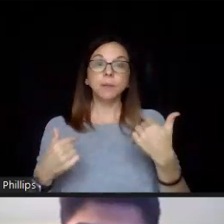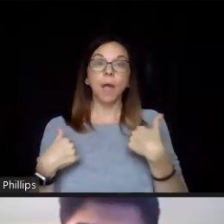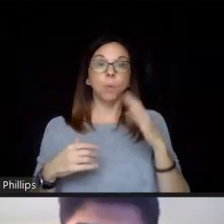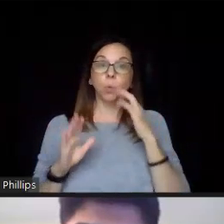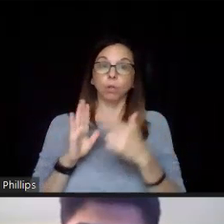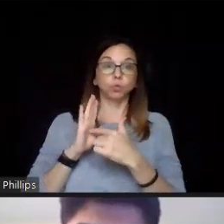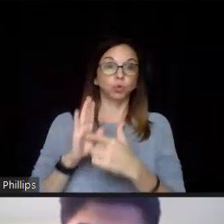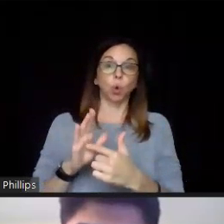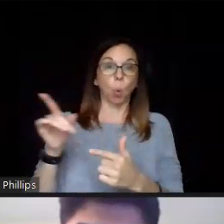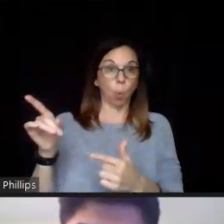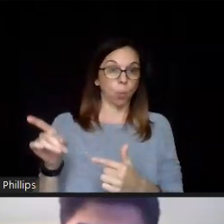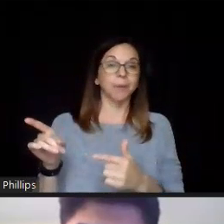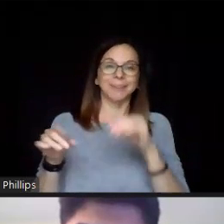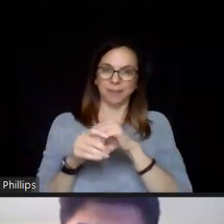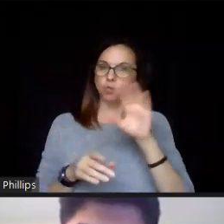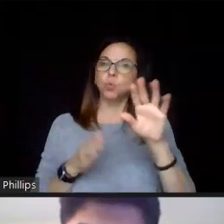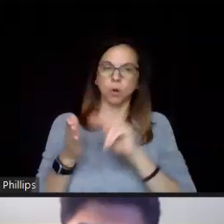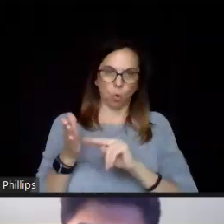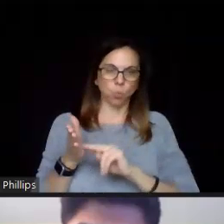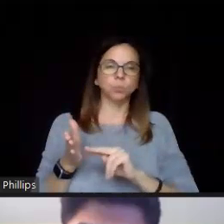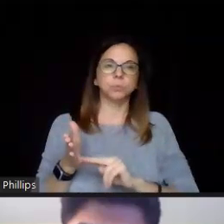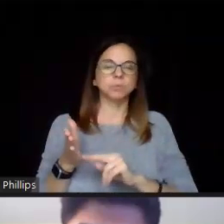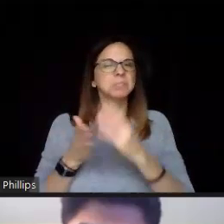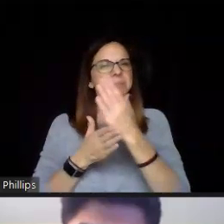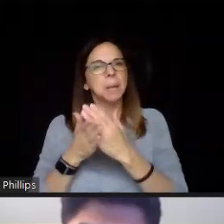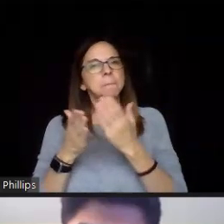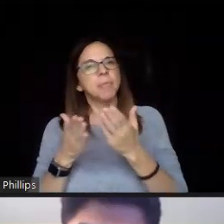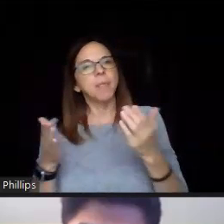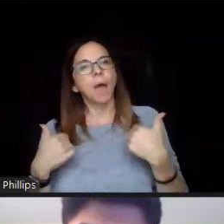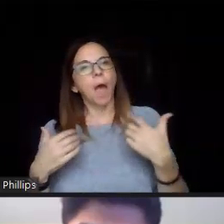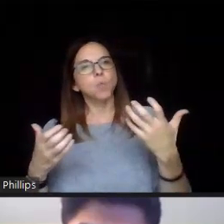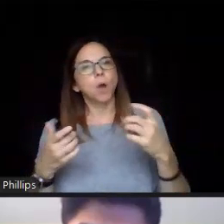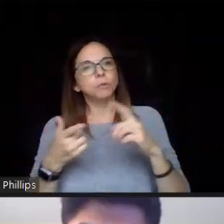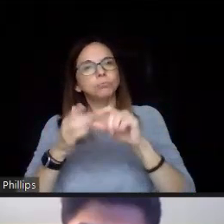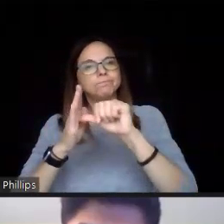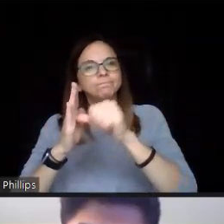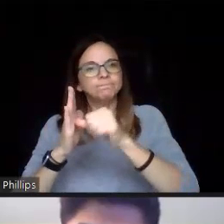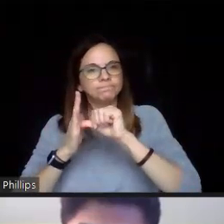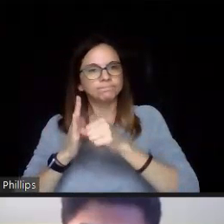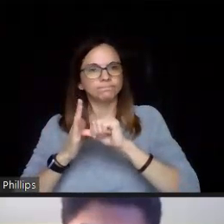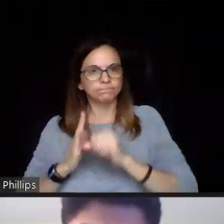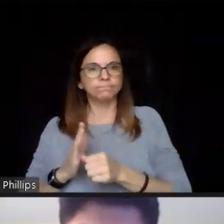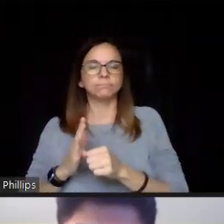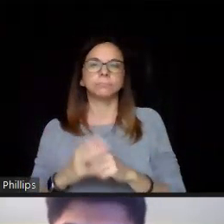show you here is in your notes. There's just a couple of things I wanted to highlight for you.